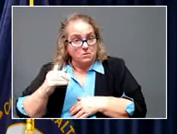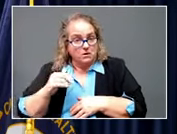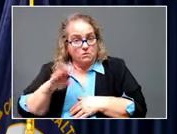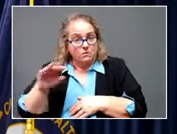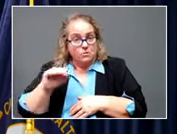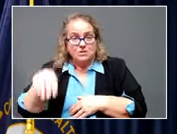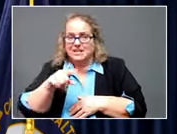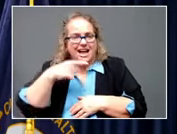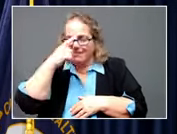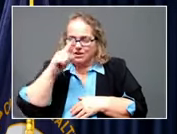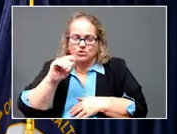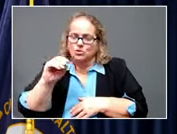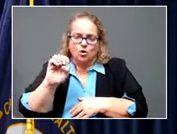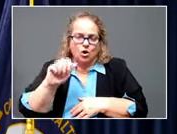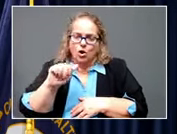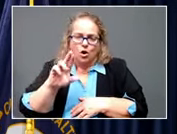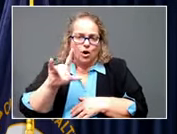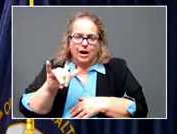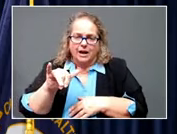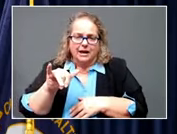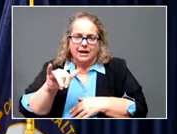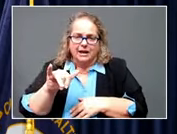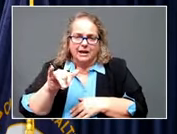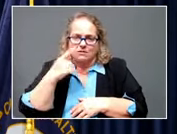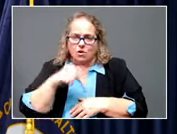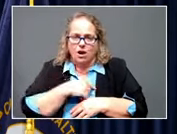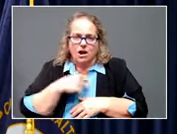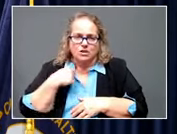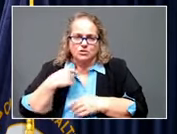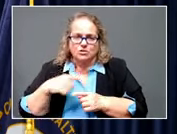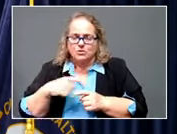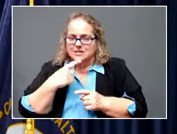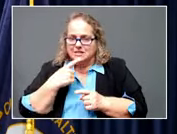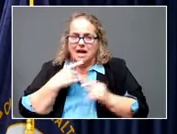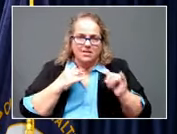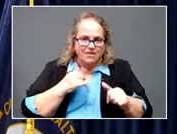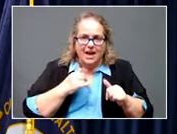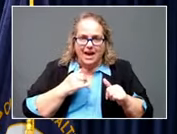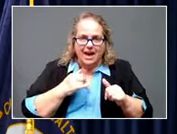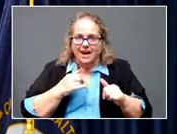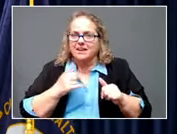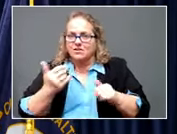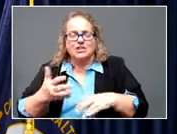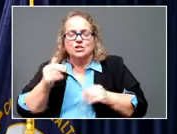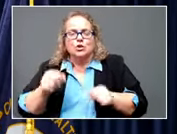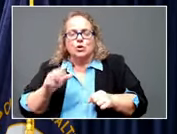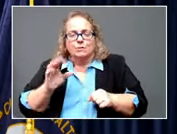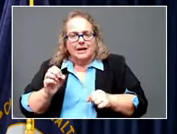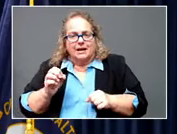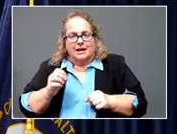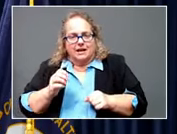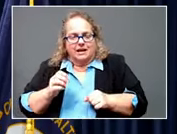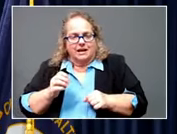early for that to be a cause and effect. It could just be that over the weeks, that'll work